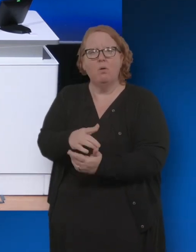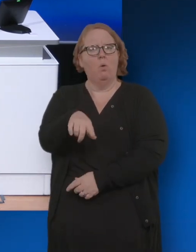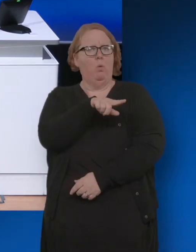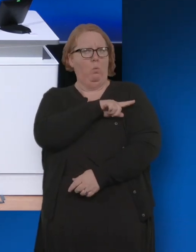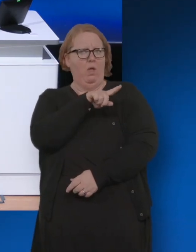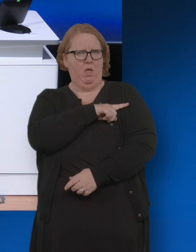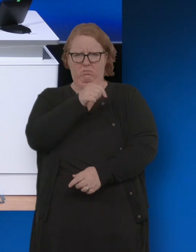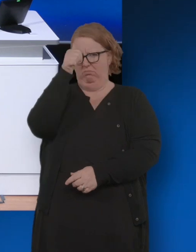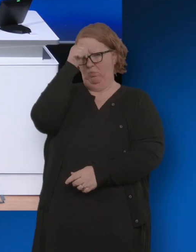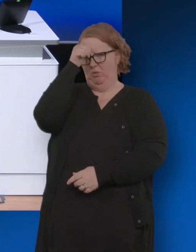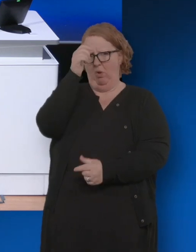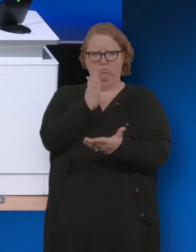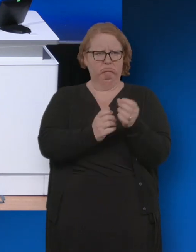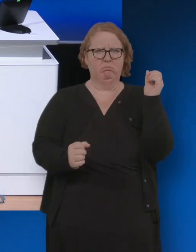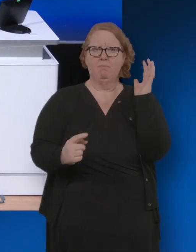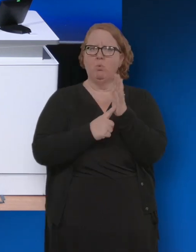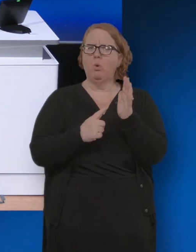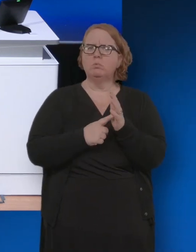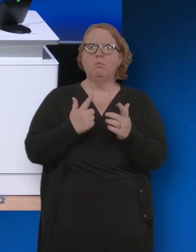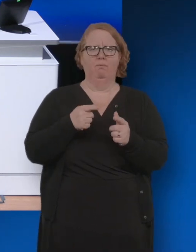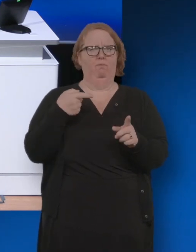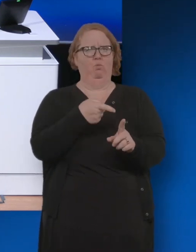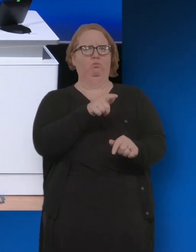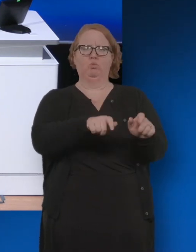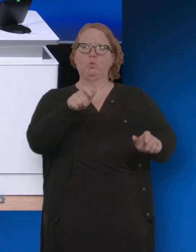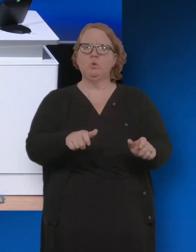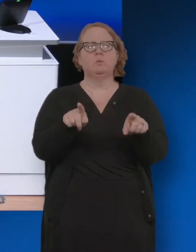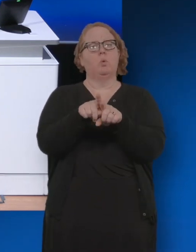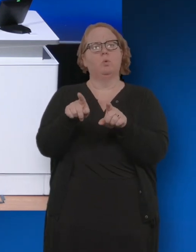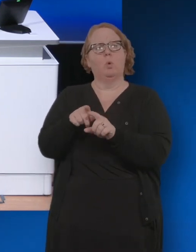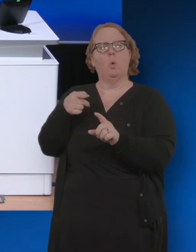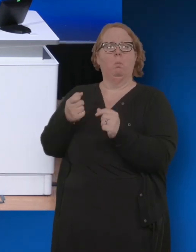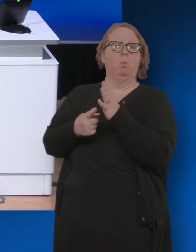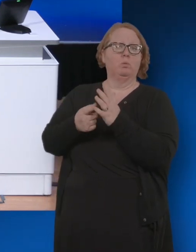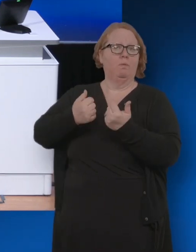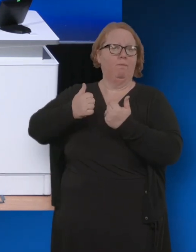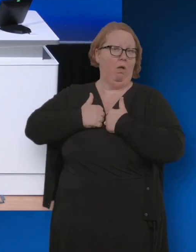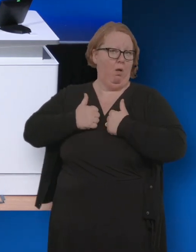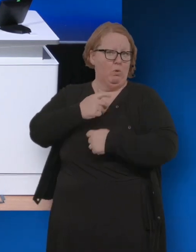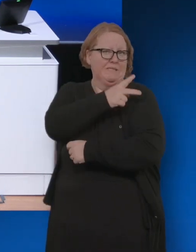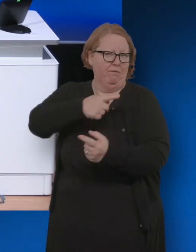because it's important to our students and important to our staff.